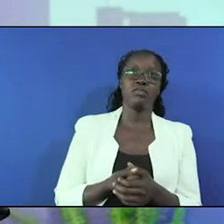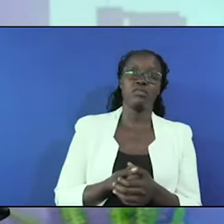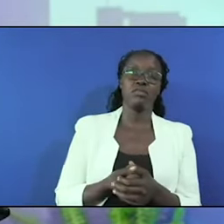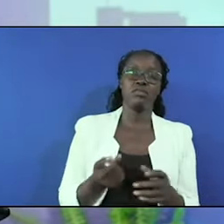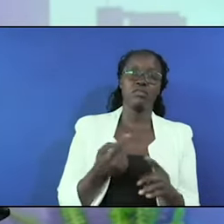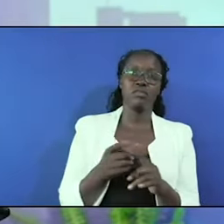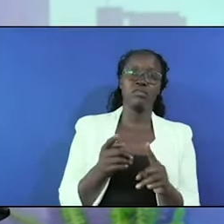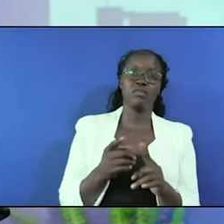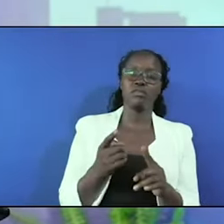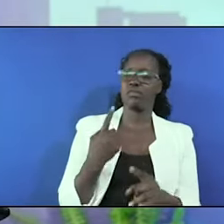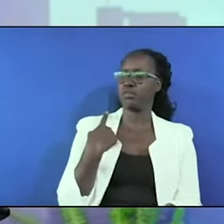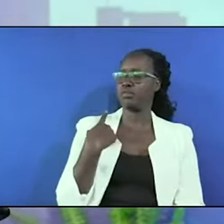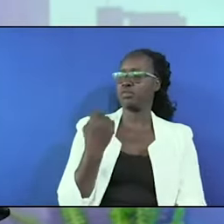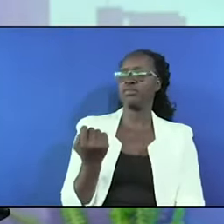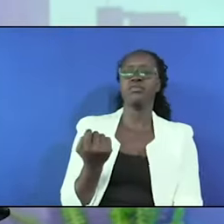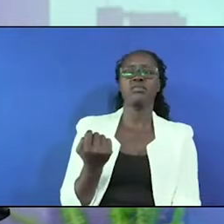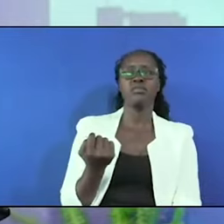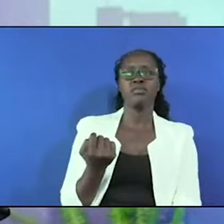But just the other day,